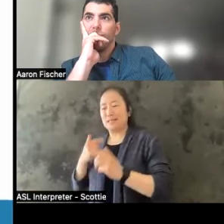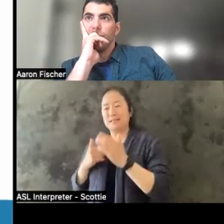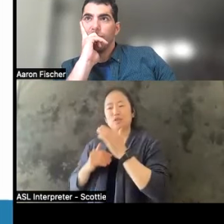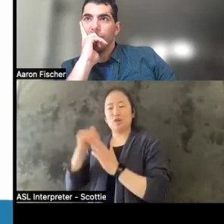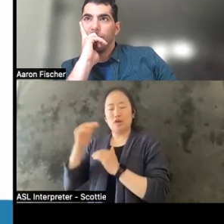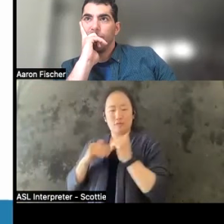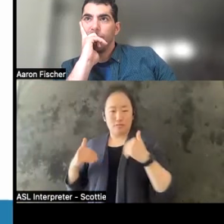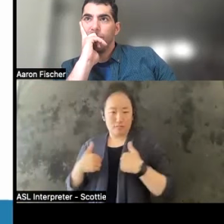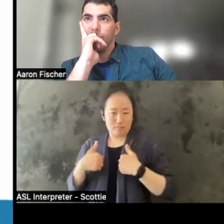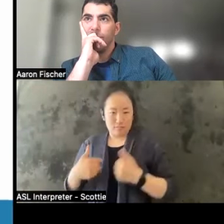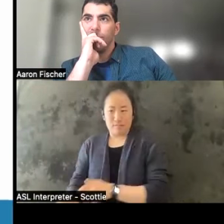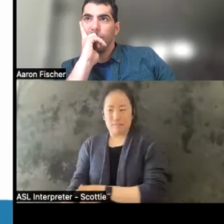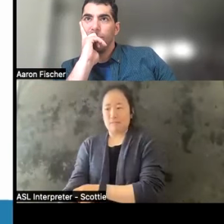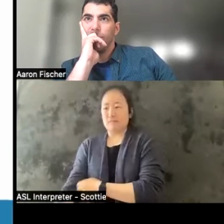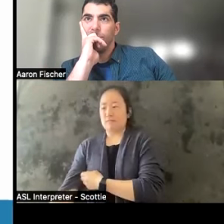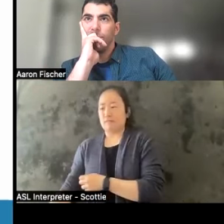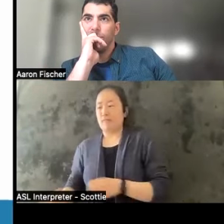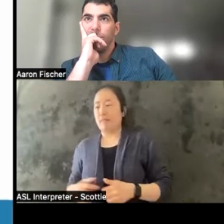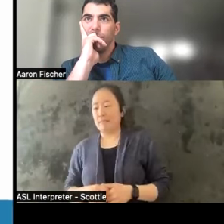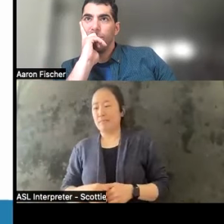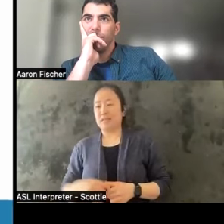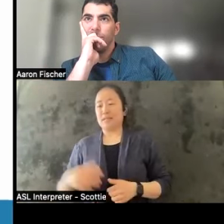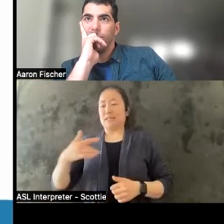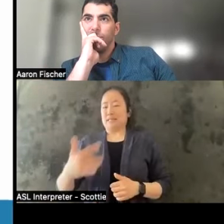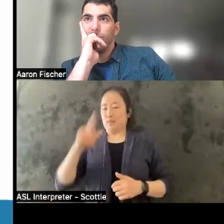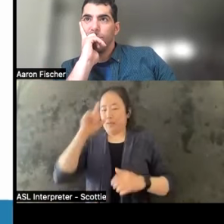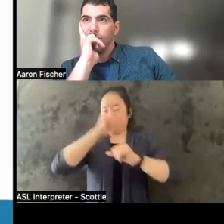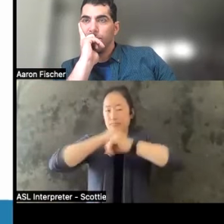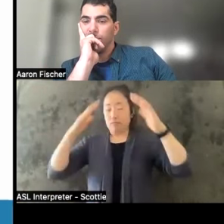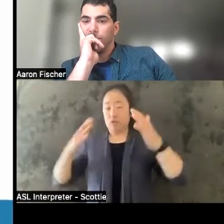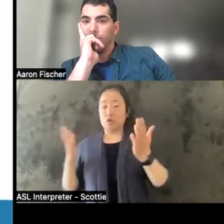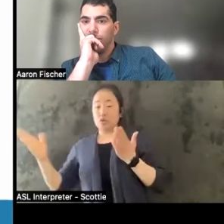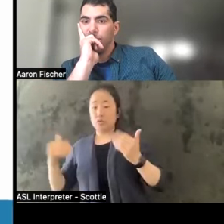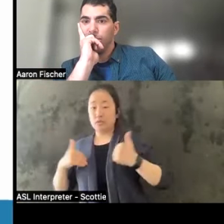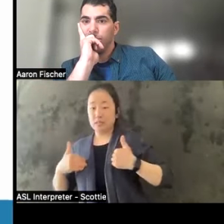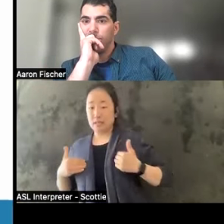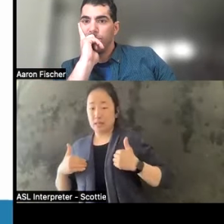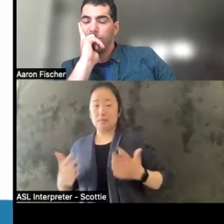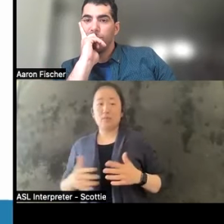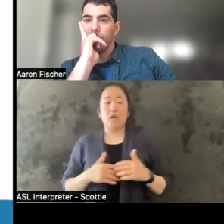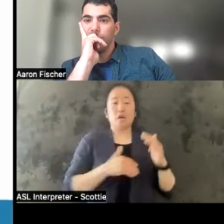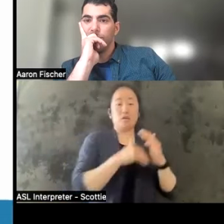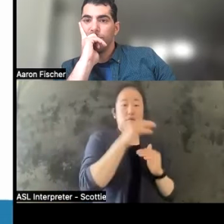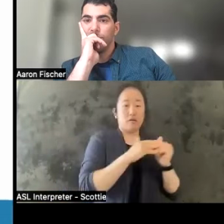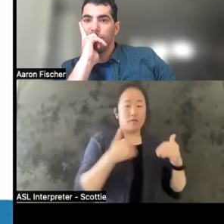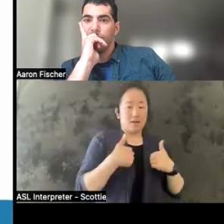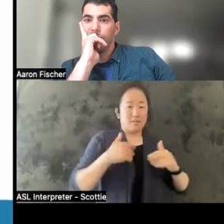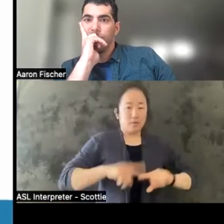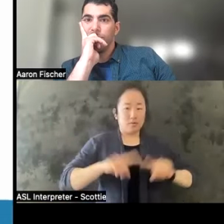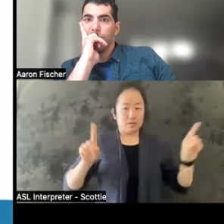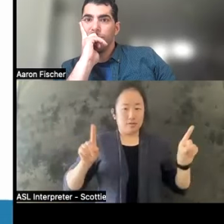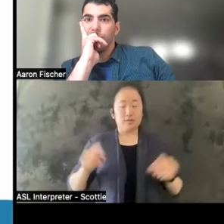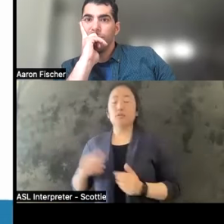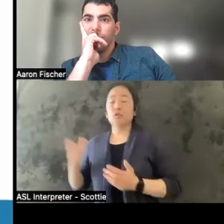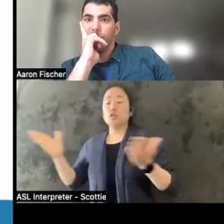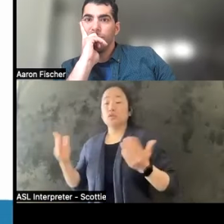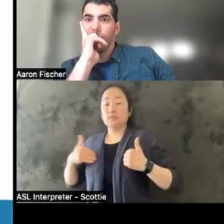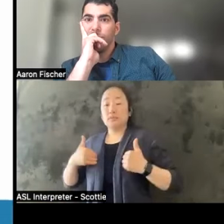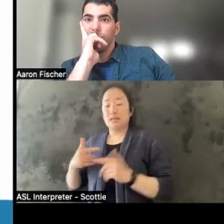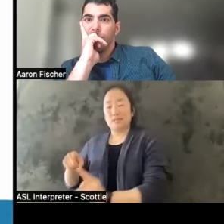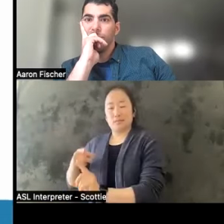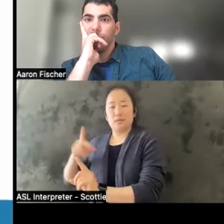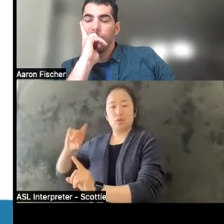we think of those things as different. A service animal is a dog that has been trained to do a task